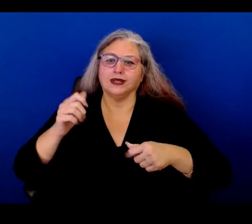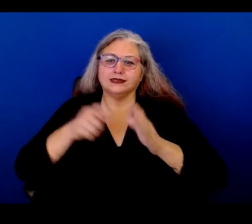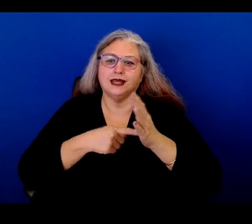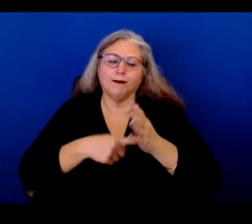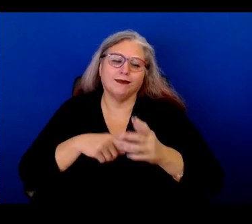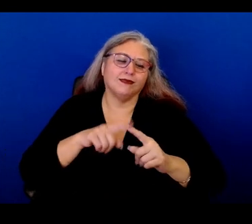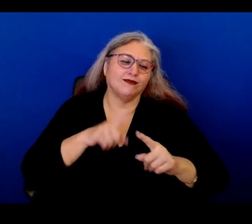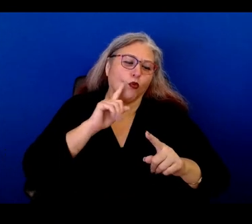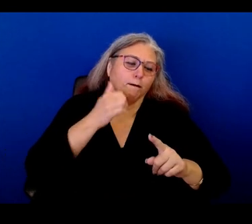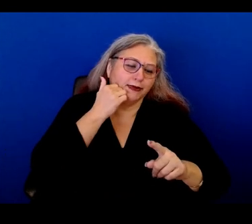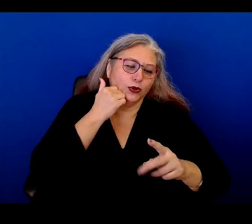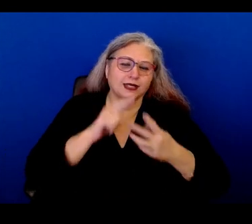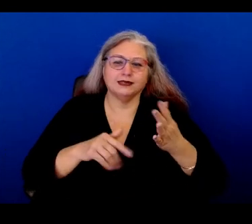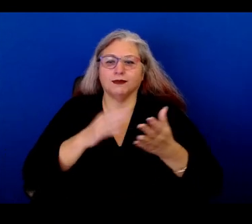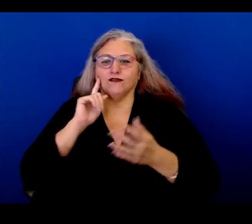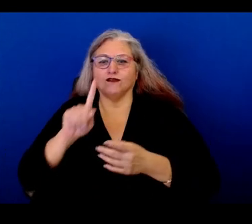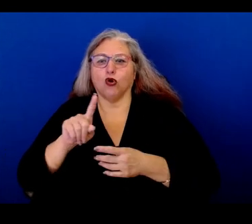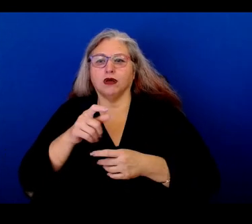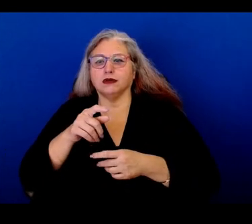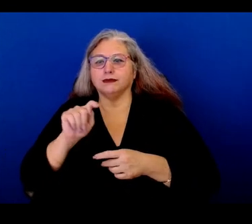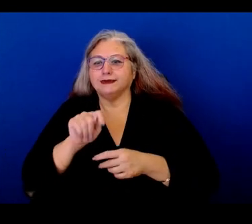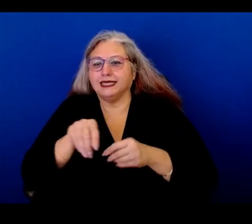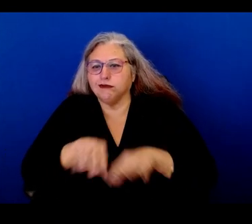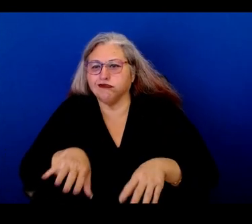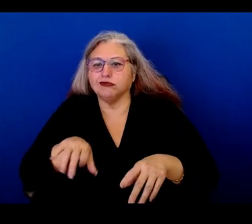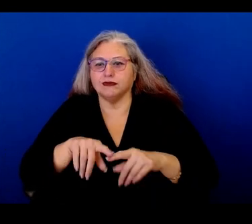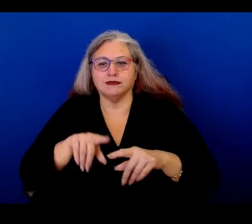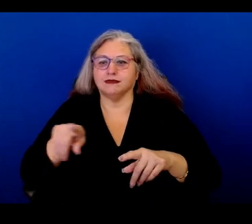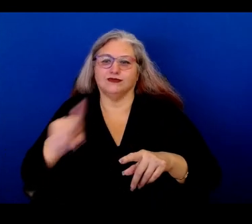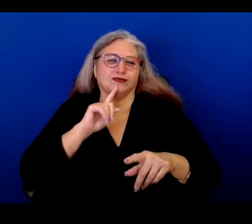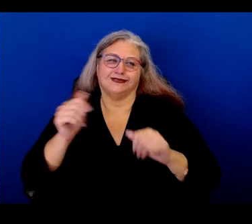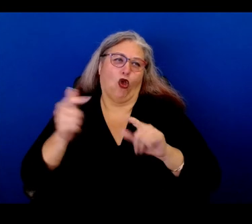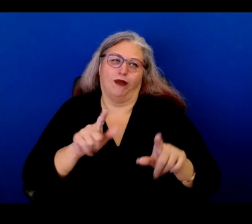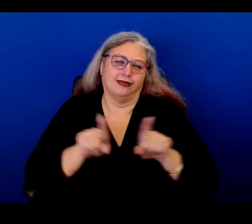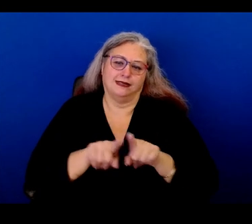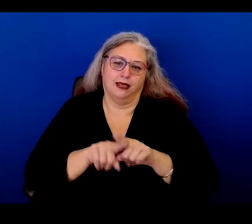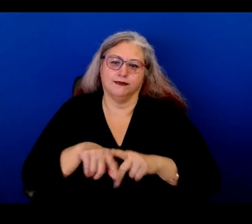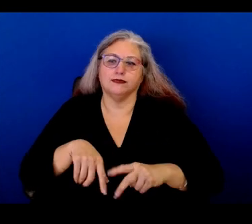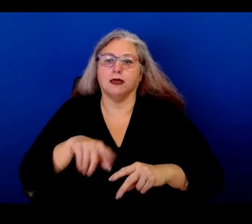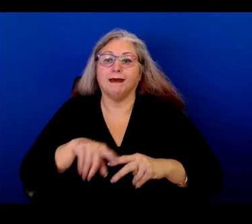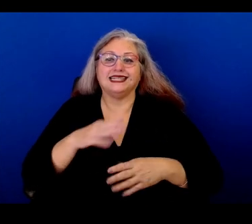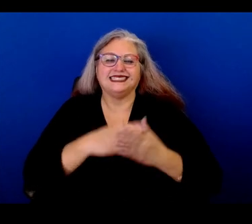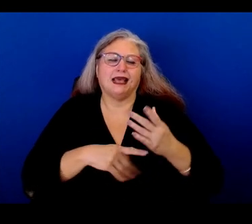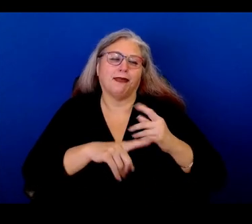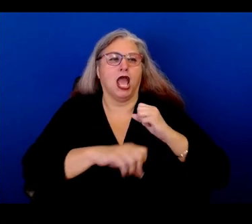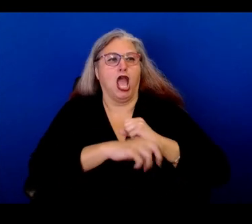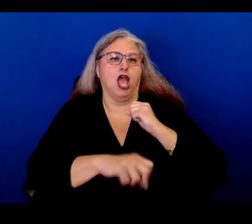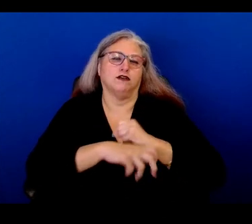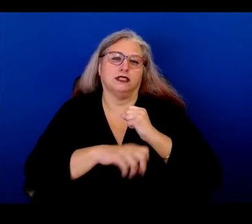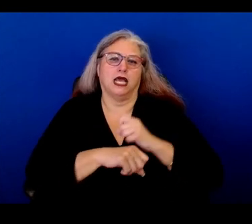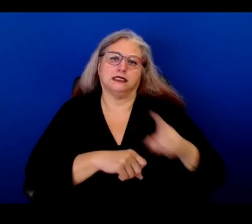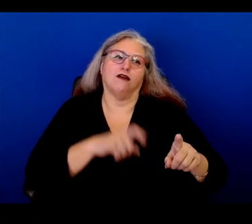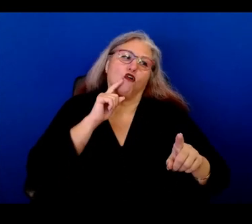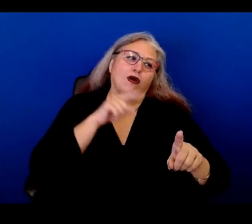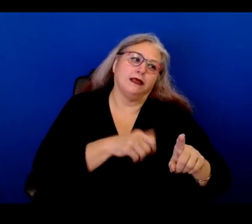Some of them are for periods. Some of them are for bladder leakage, urinary leakage. Yeah. And, but some of them advertise, right? More for